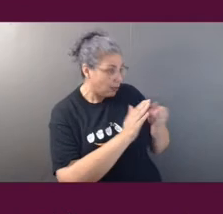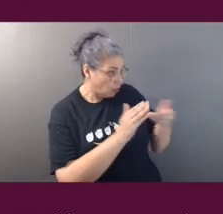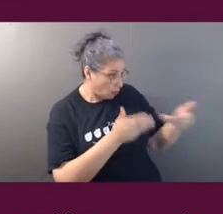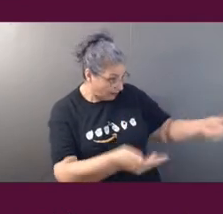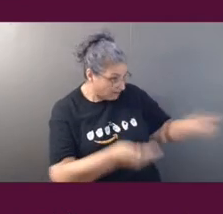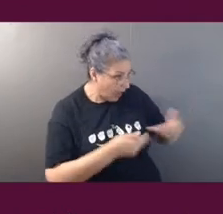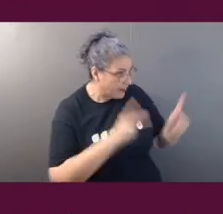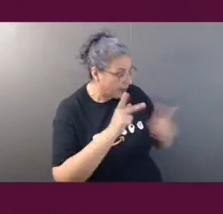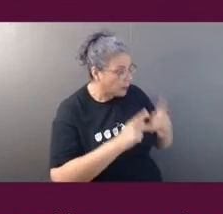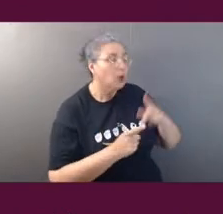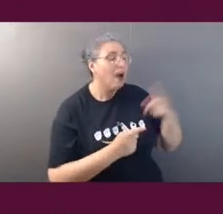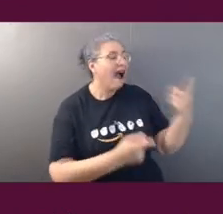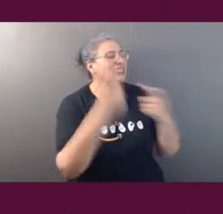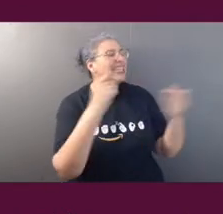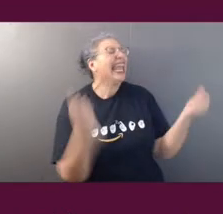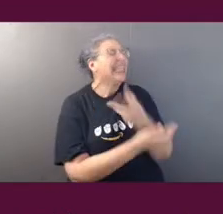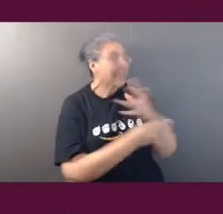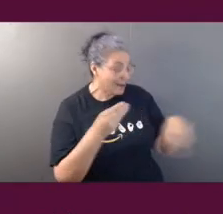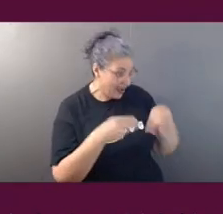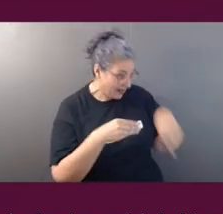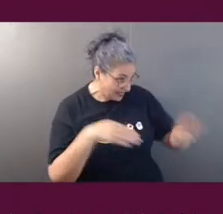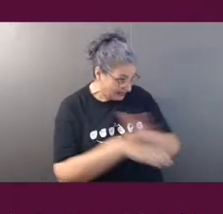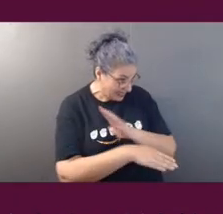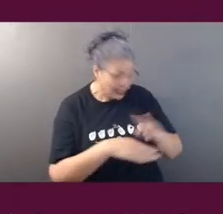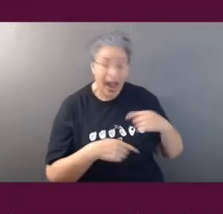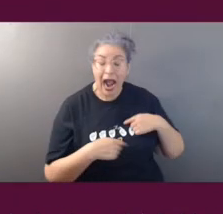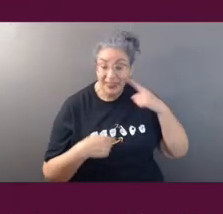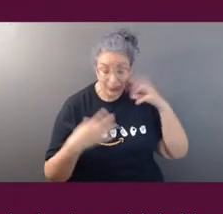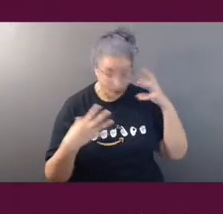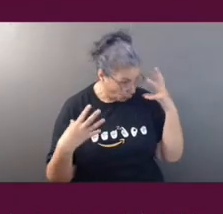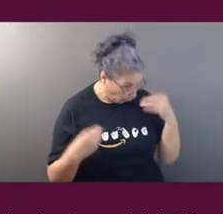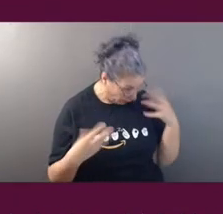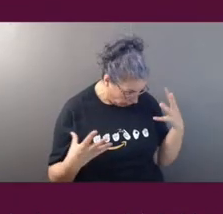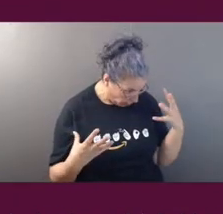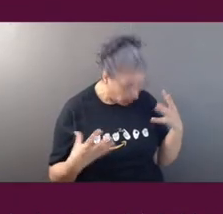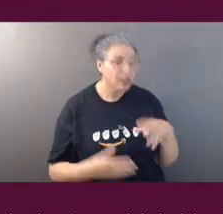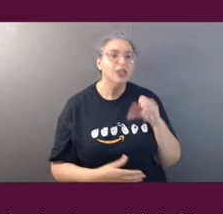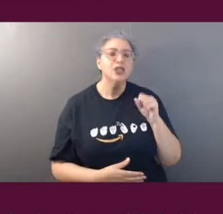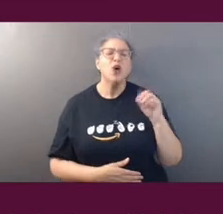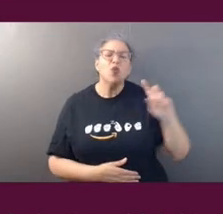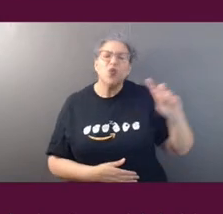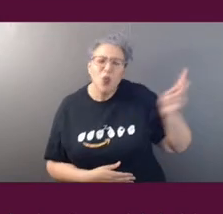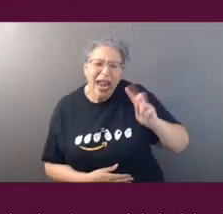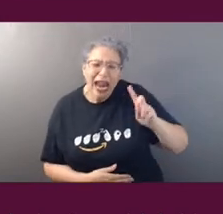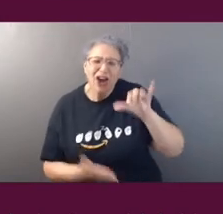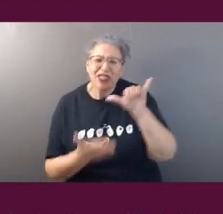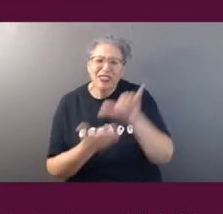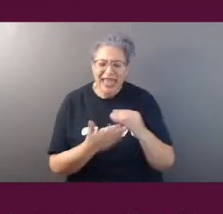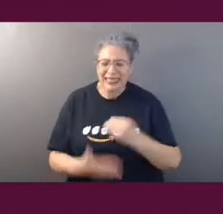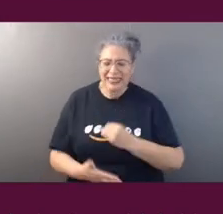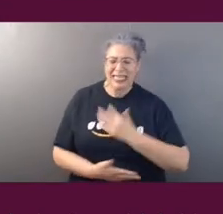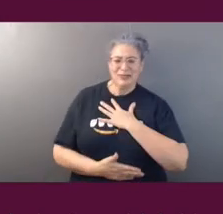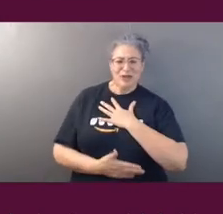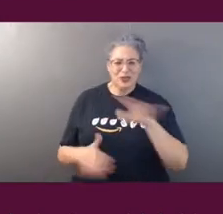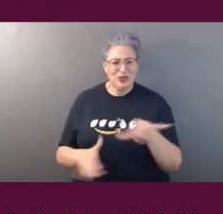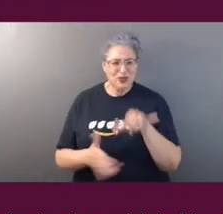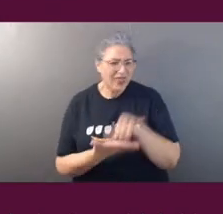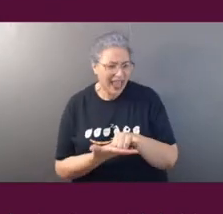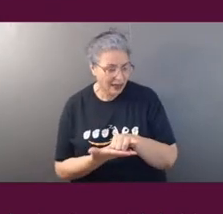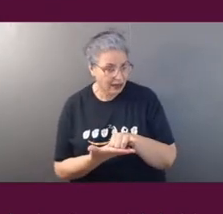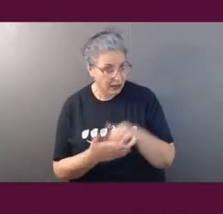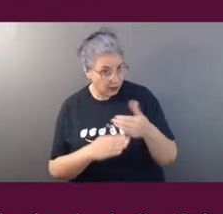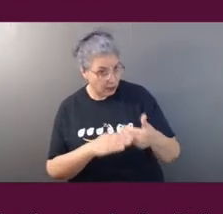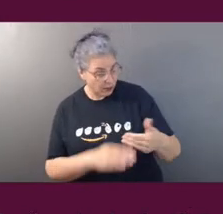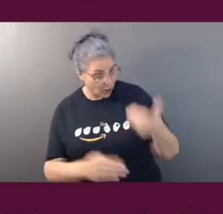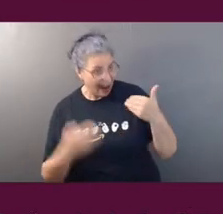invite people to ask you anything about the industry, which I just think is so beautiful. So where did you get this inspiration to do